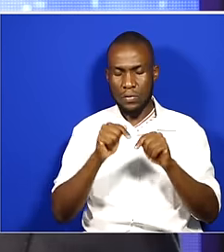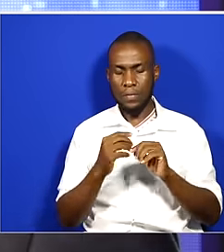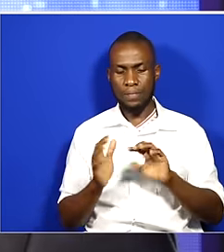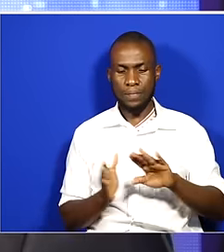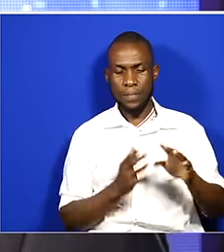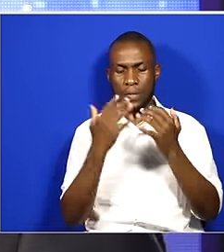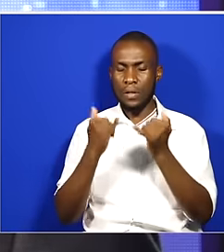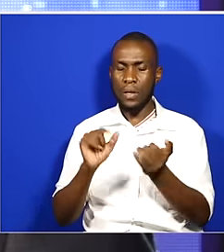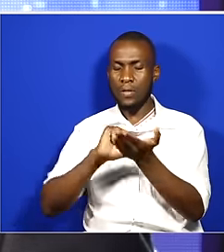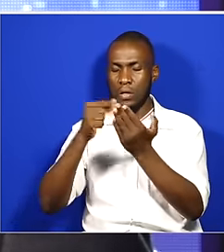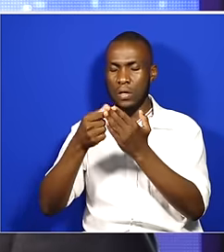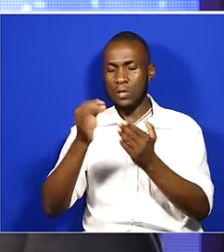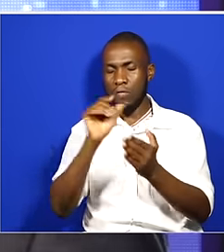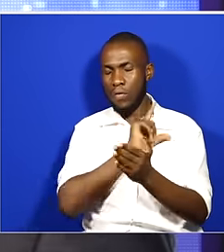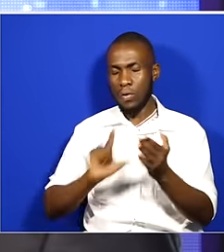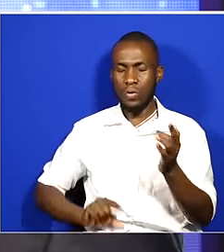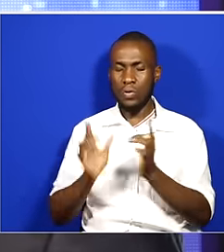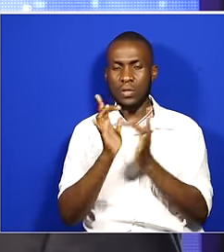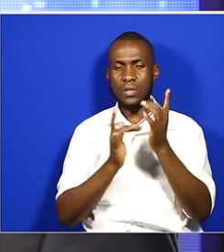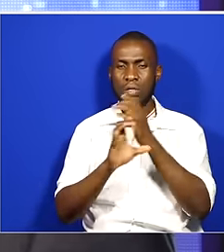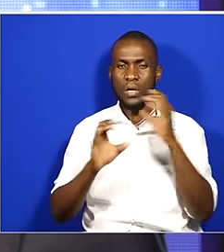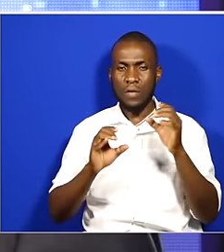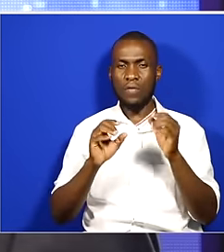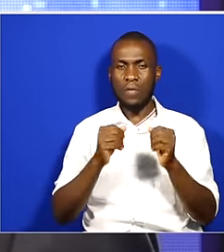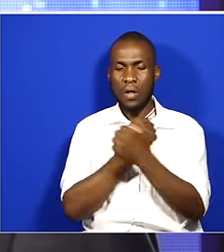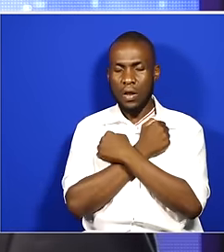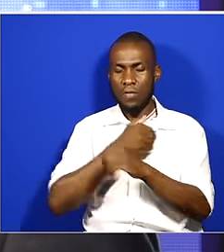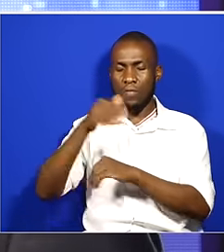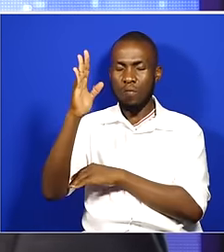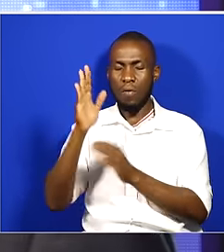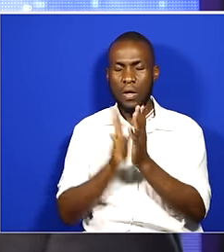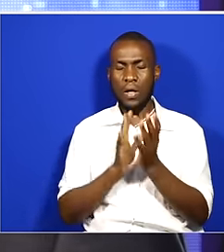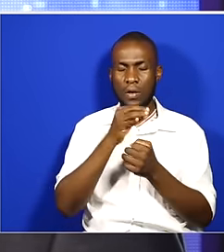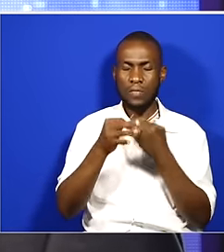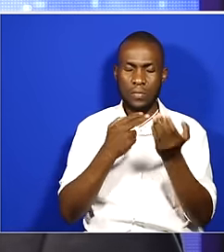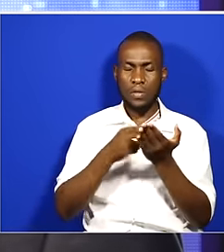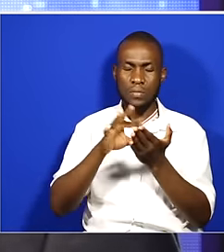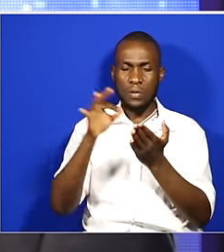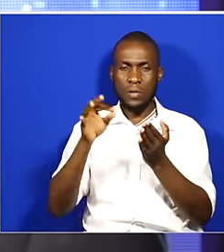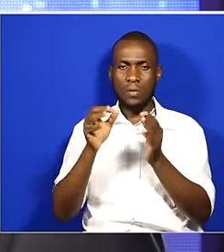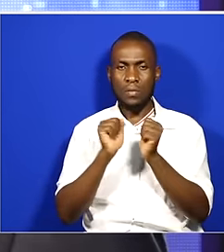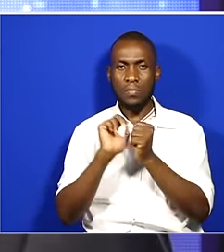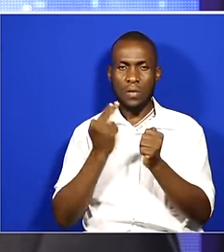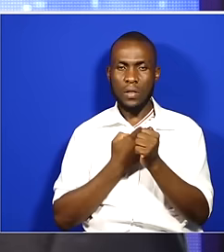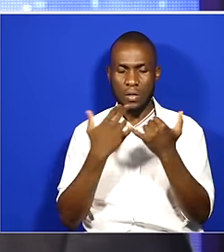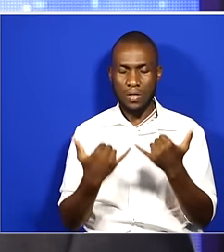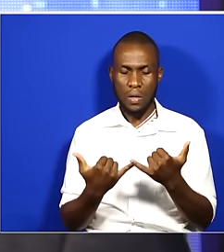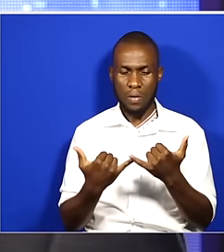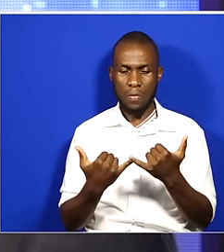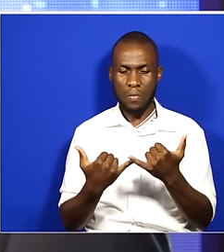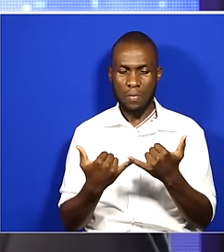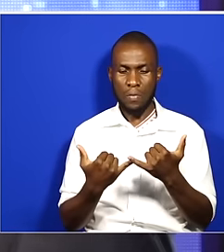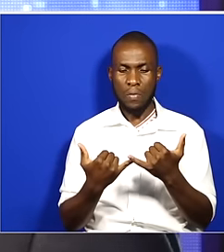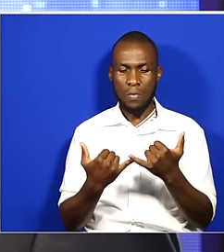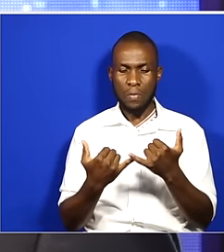And now, may the grace of our Lord Jesus Christ, the love of God, and the fellowship of the Holy Spirit be with you and